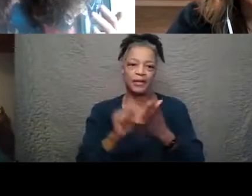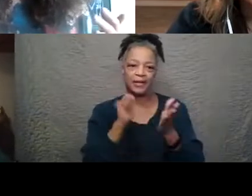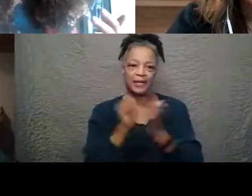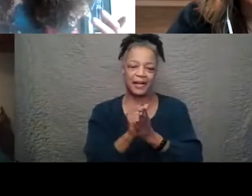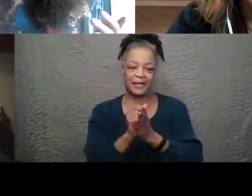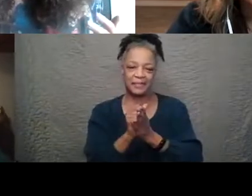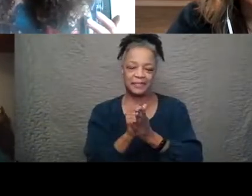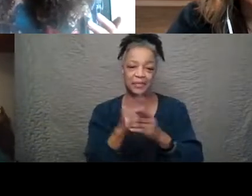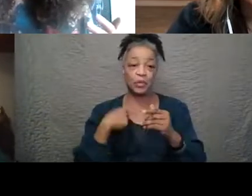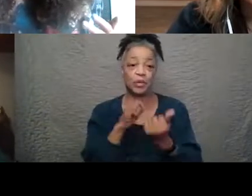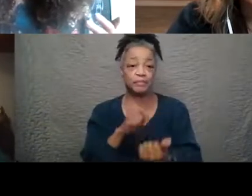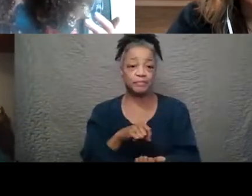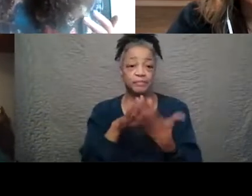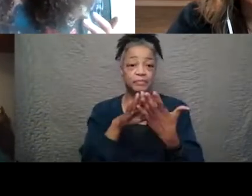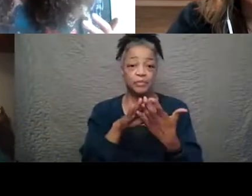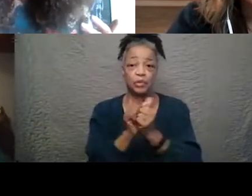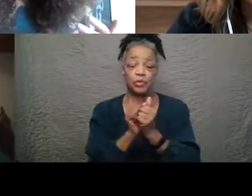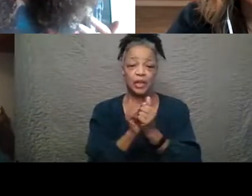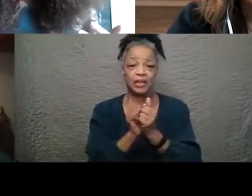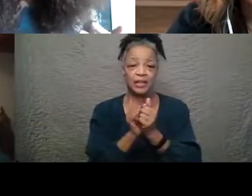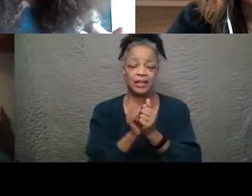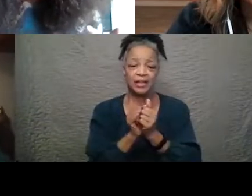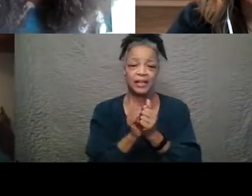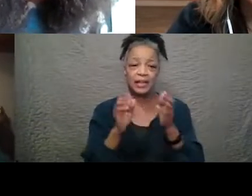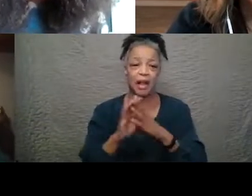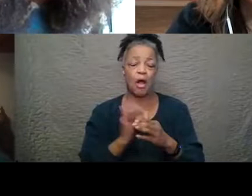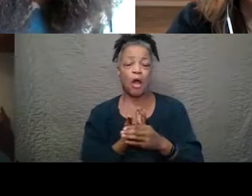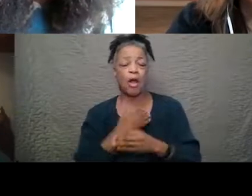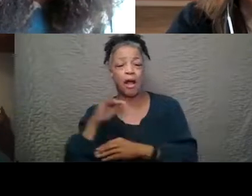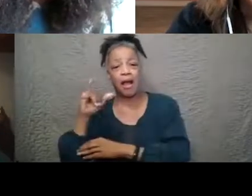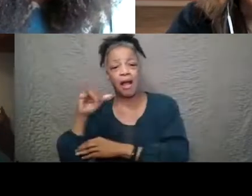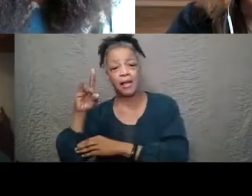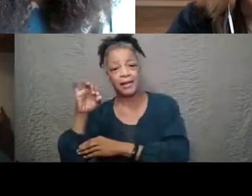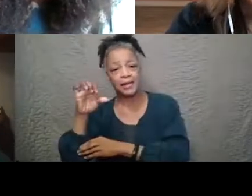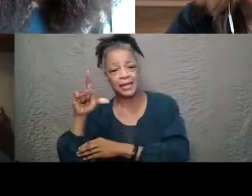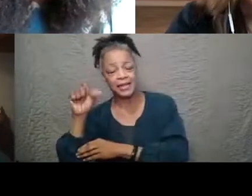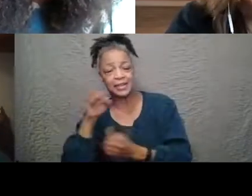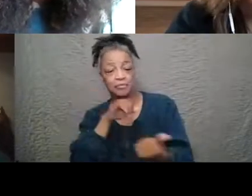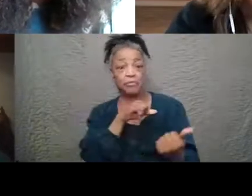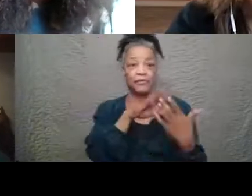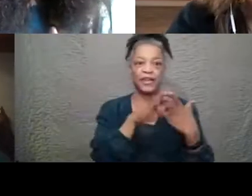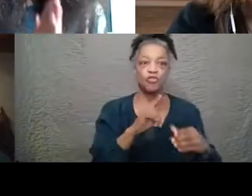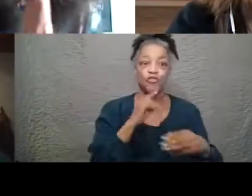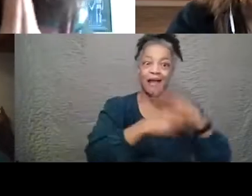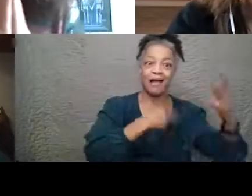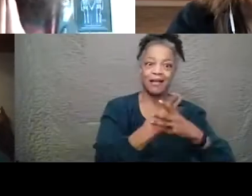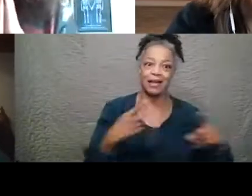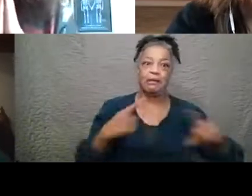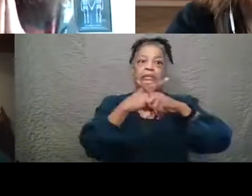Dealing with the juxtaposition of our ideals in the face of reality.